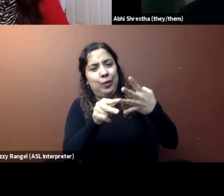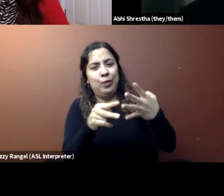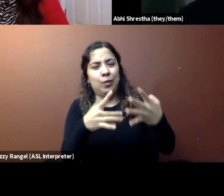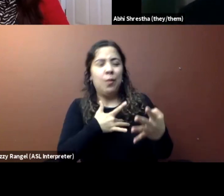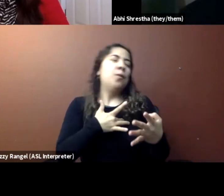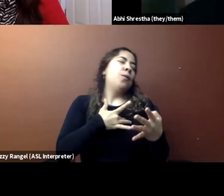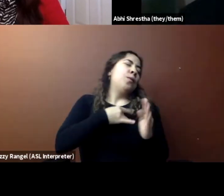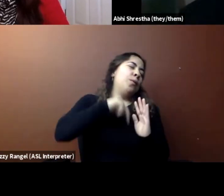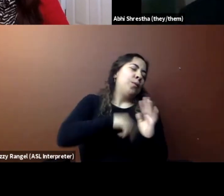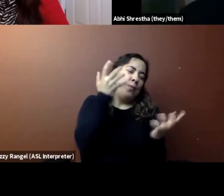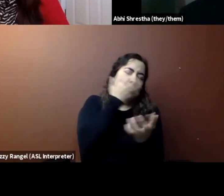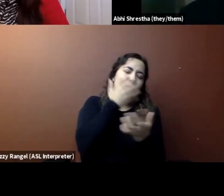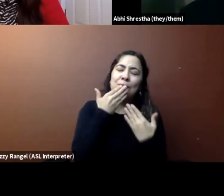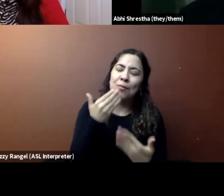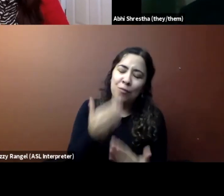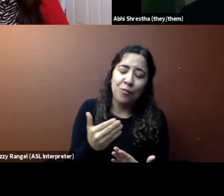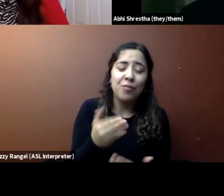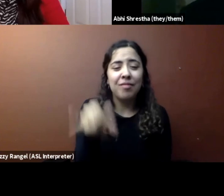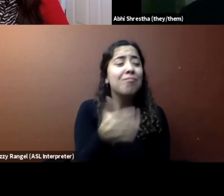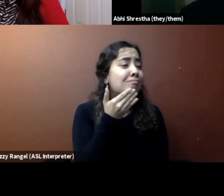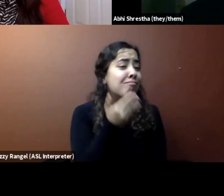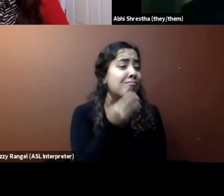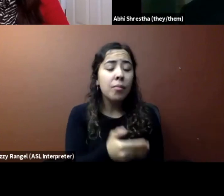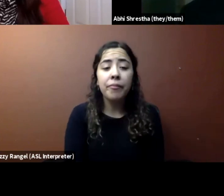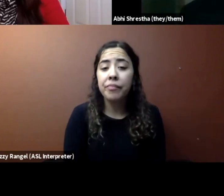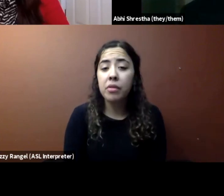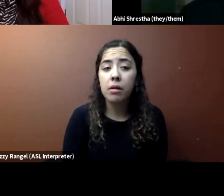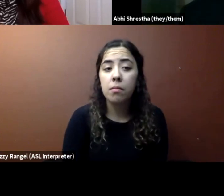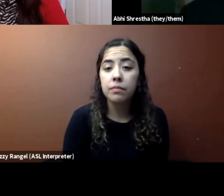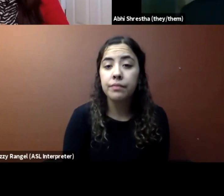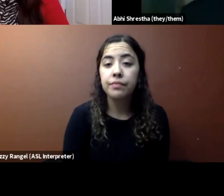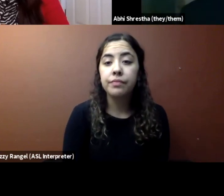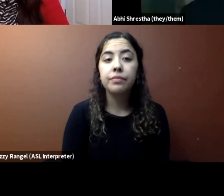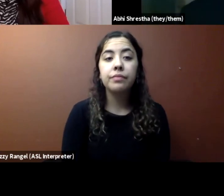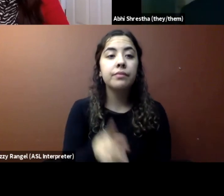wanted you. to put that out as well. Would you? Quick question, guys.